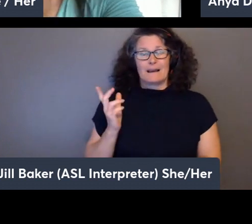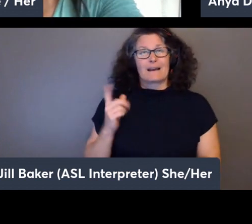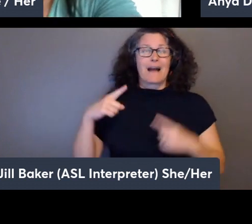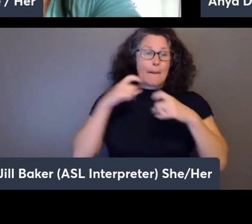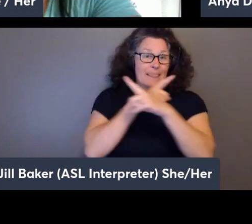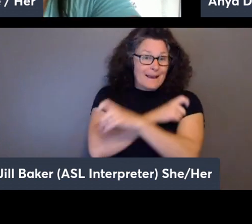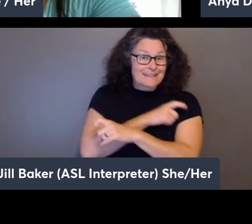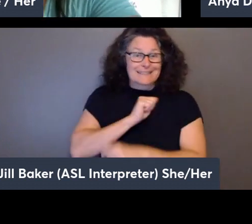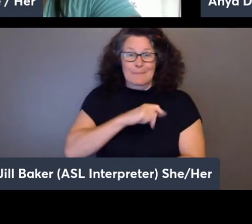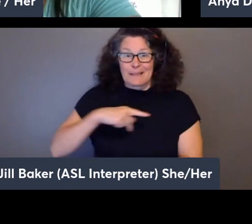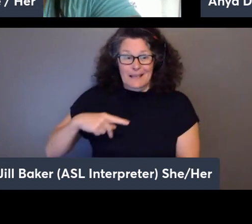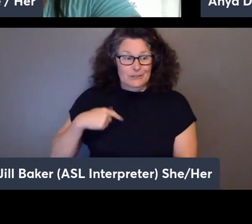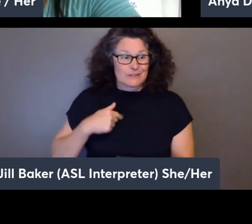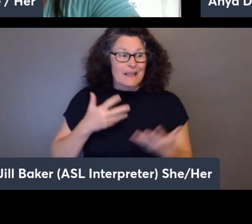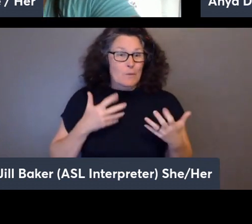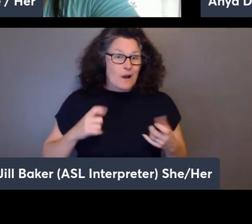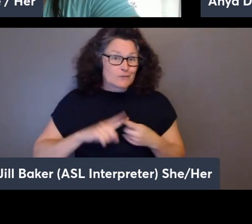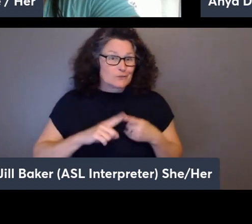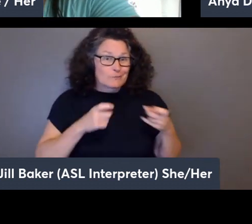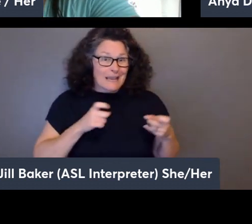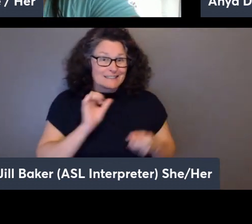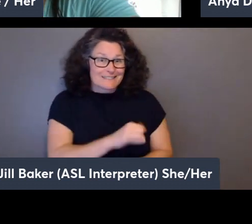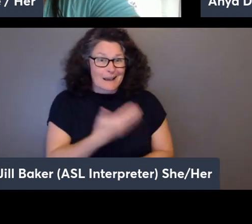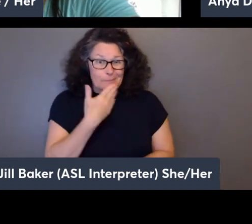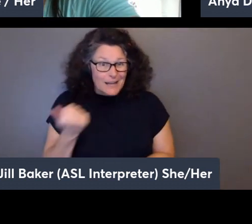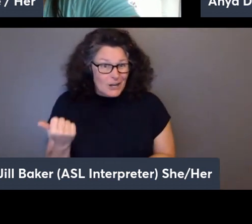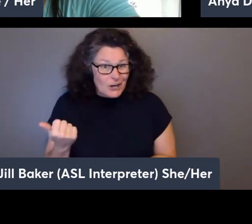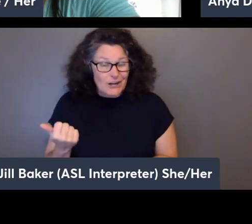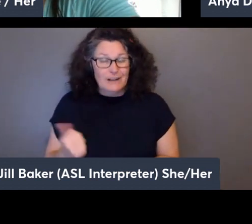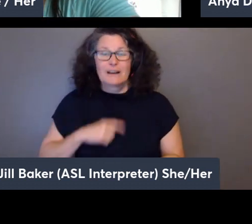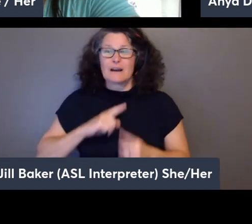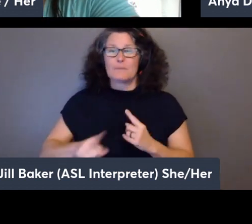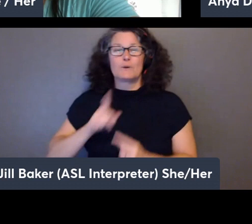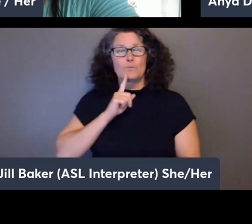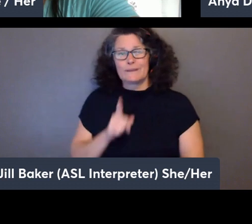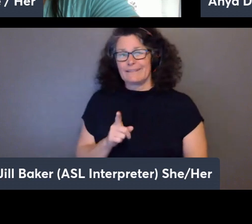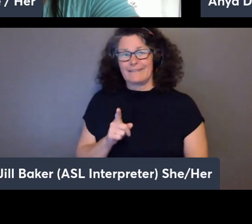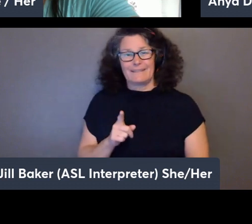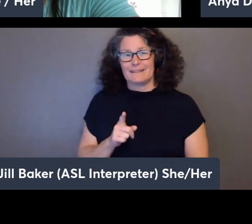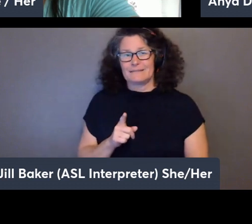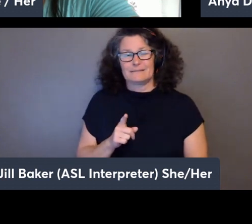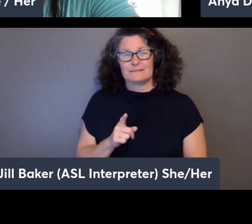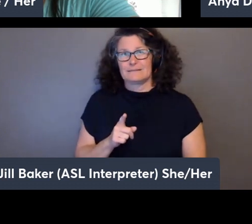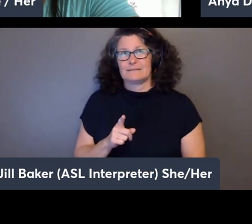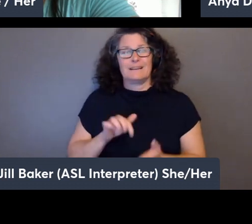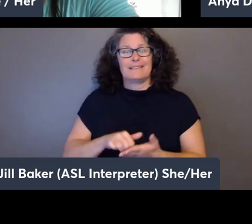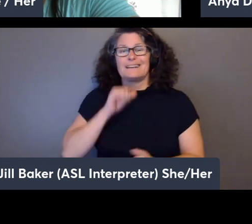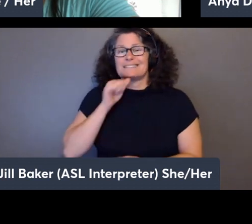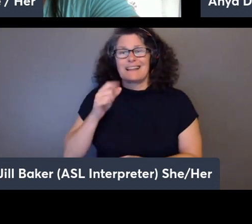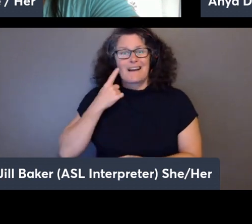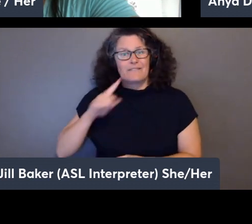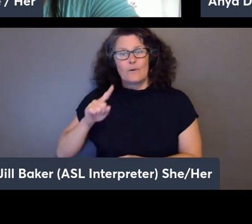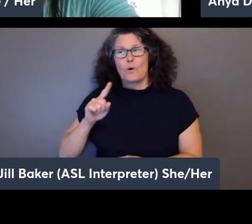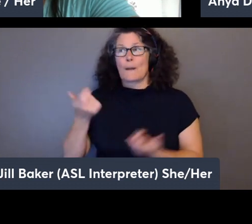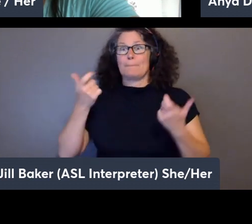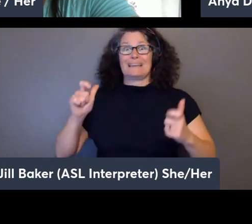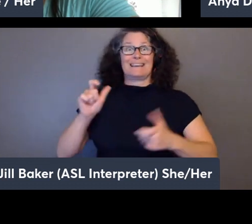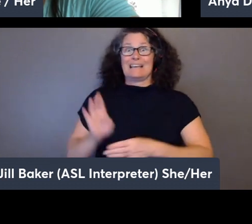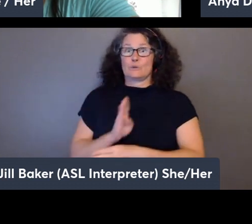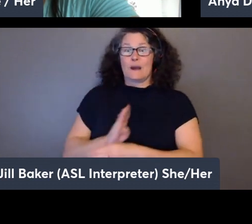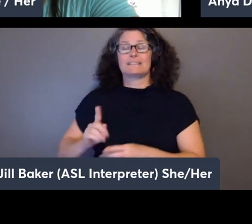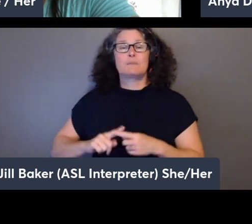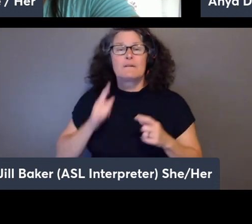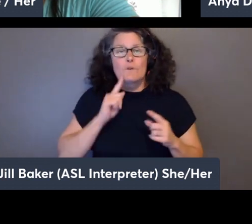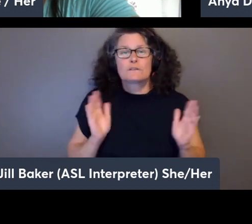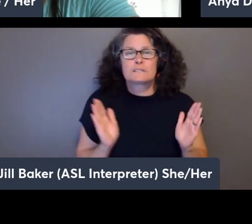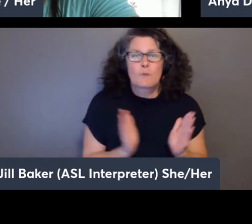they want able to manage it better, right? But it's really it's not just for big enterprises; it's also for small